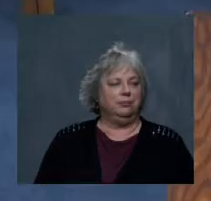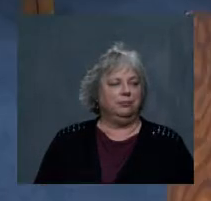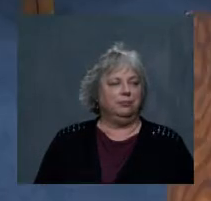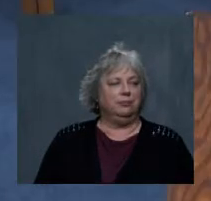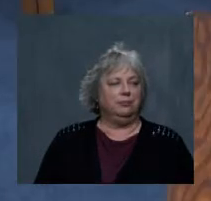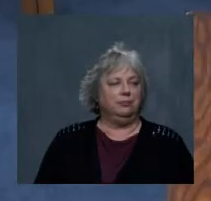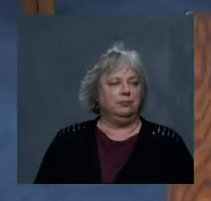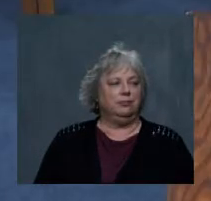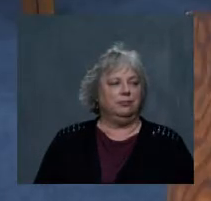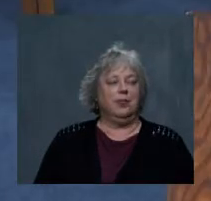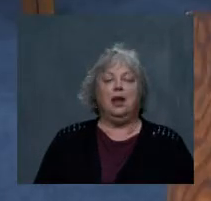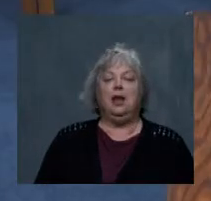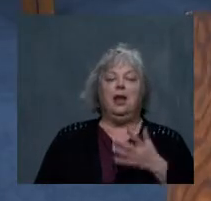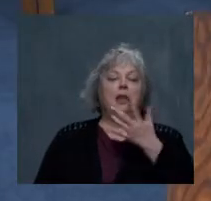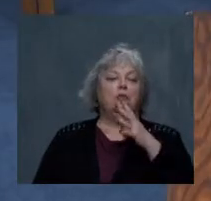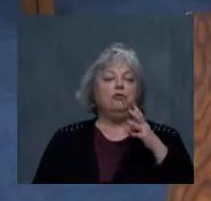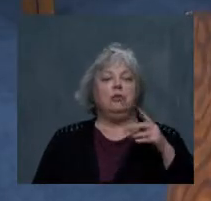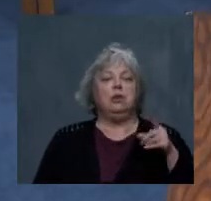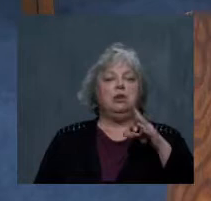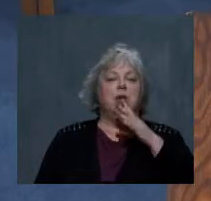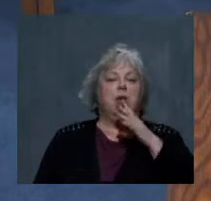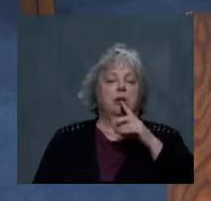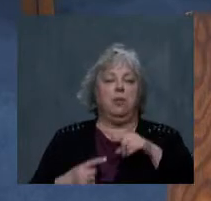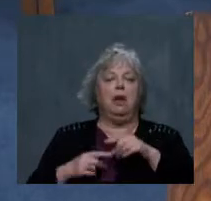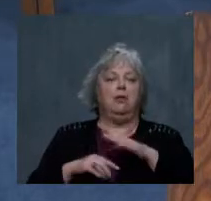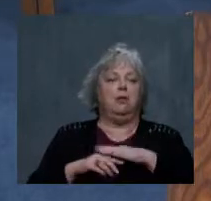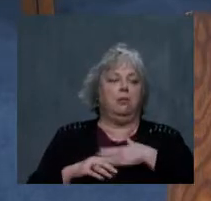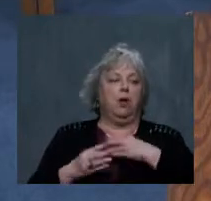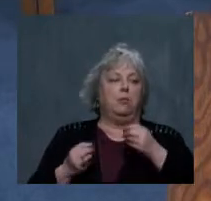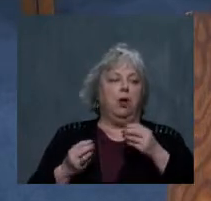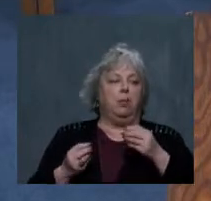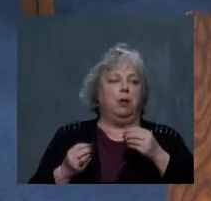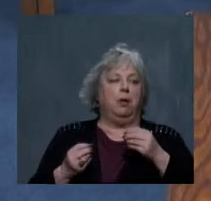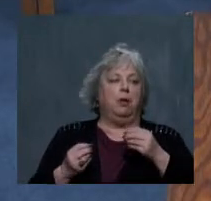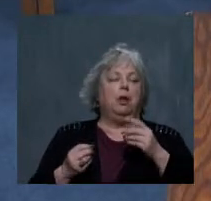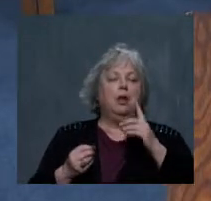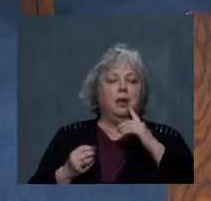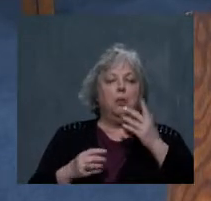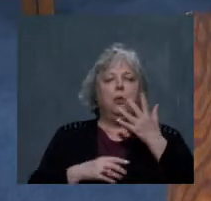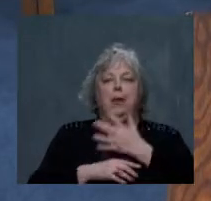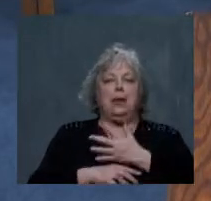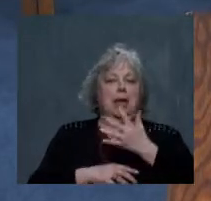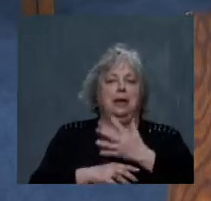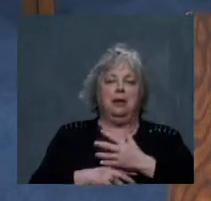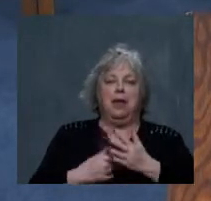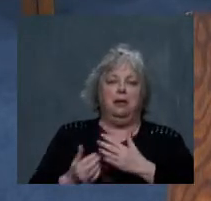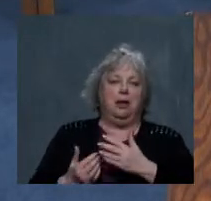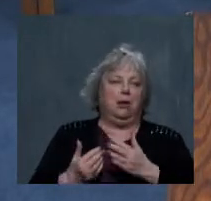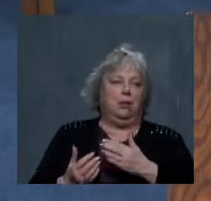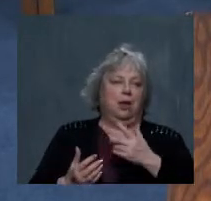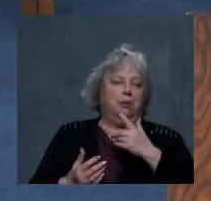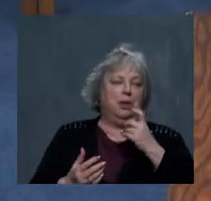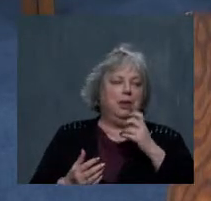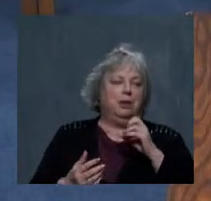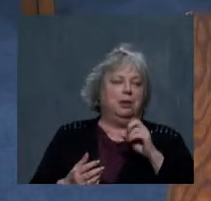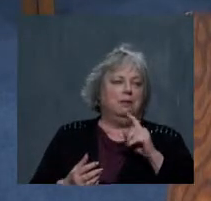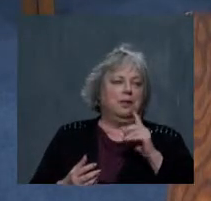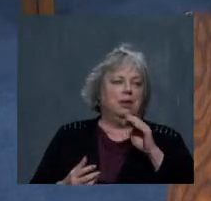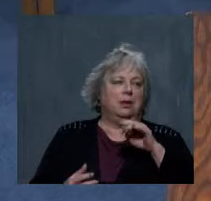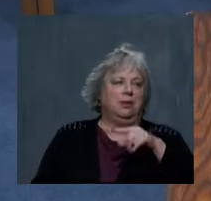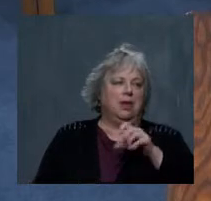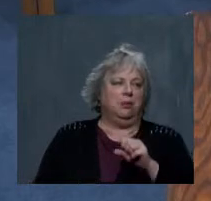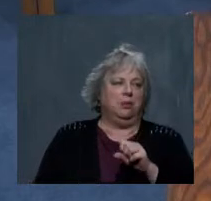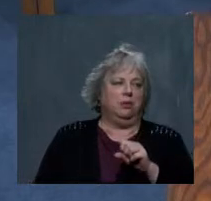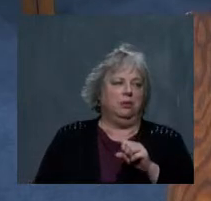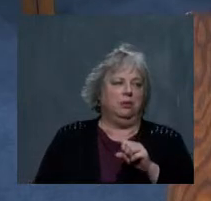Yes, the trees that she's talking about is on my property. They are going to be taken out anyway because of the stumps.